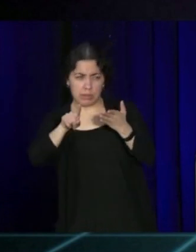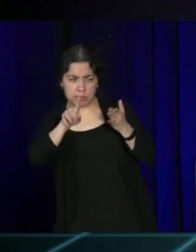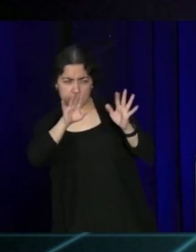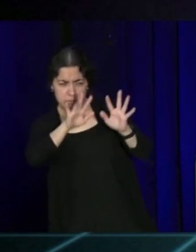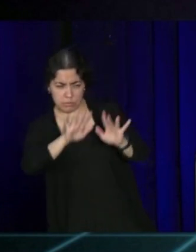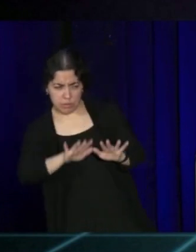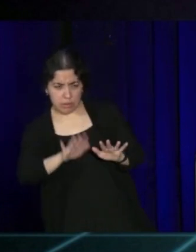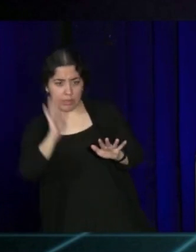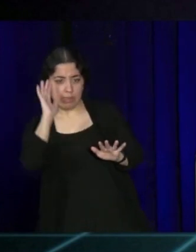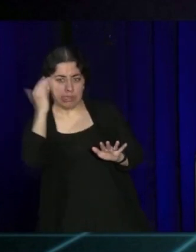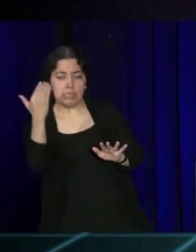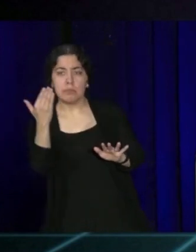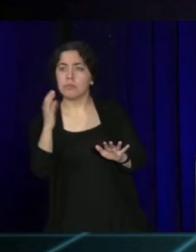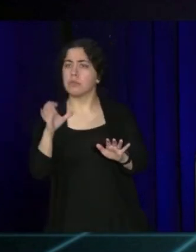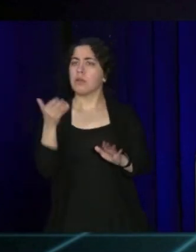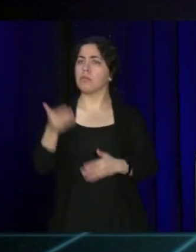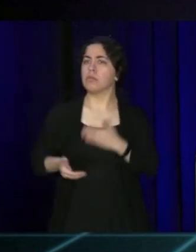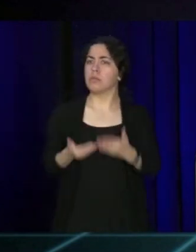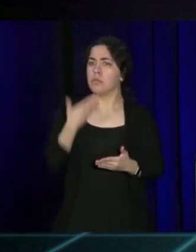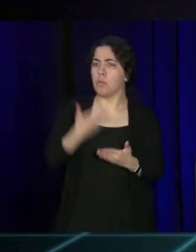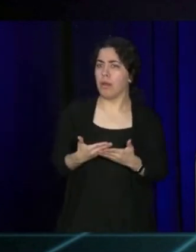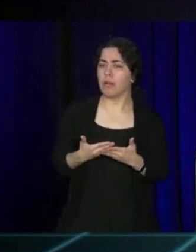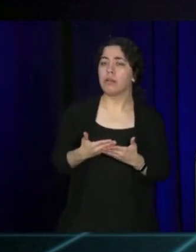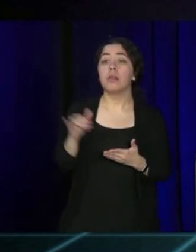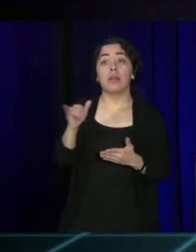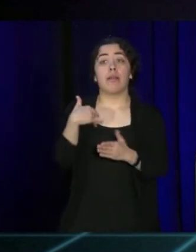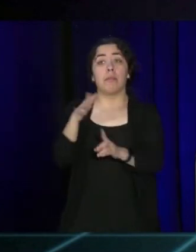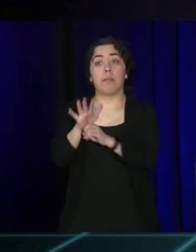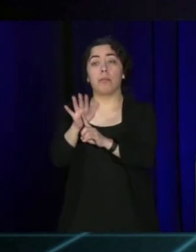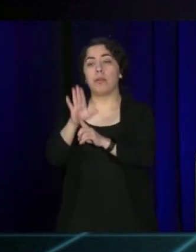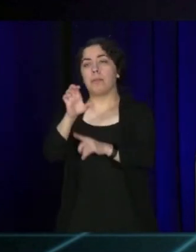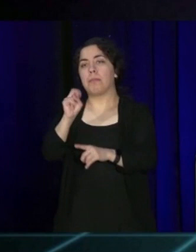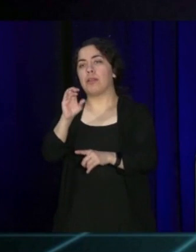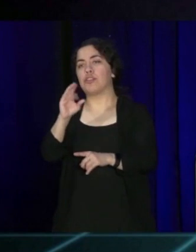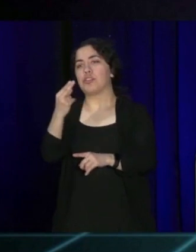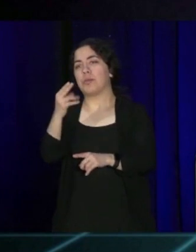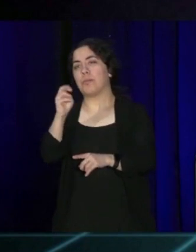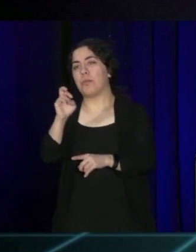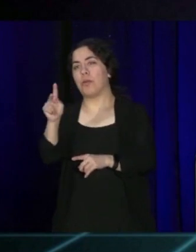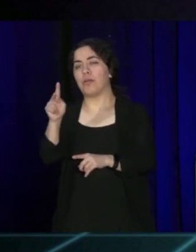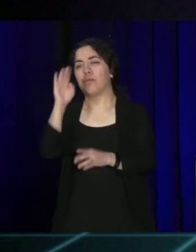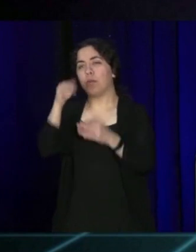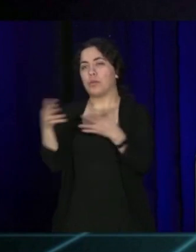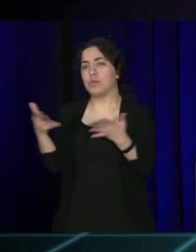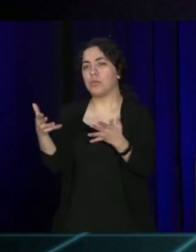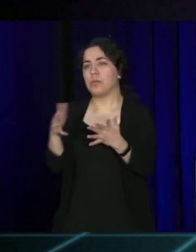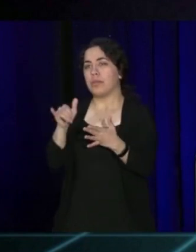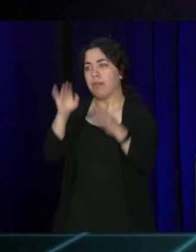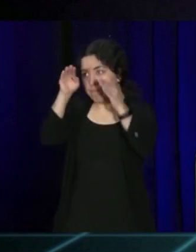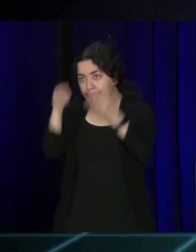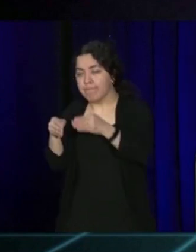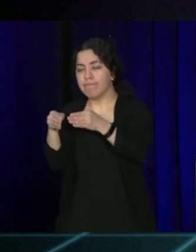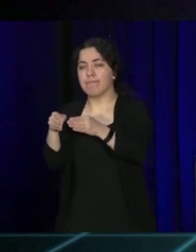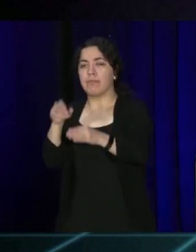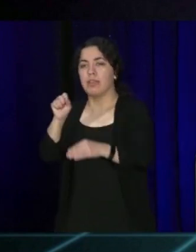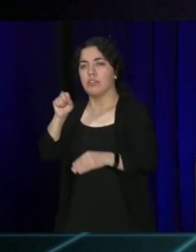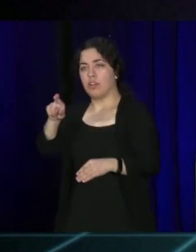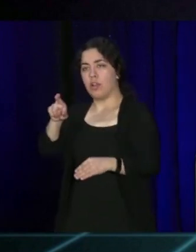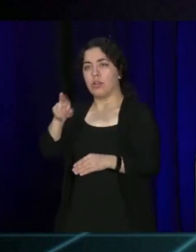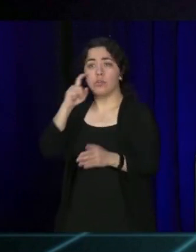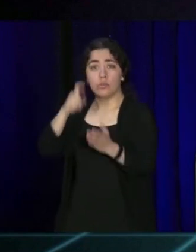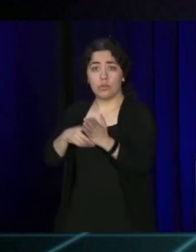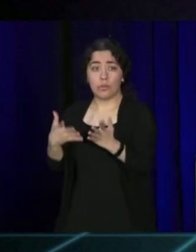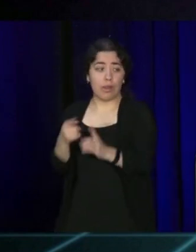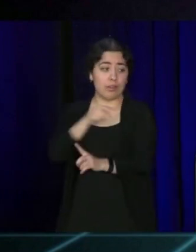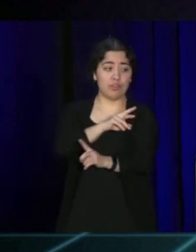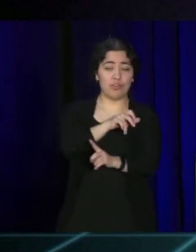Also, there's this super popular benchmark going on Twitter that is focused on SSR, and you're going to see again that React on its